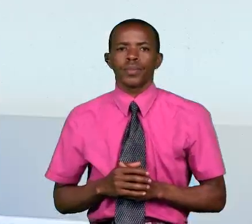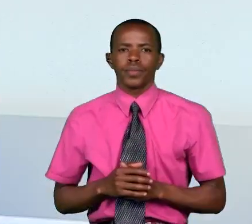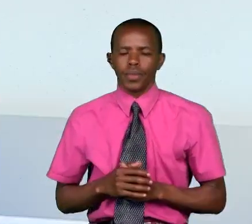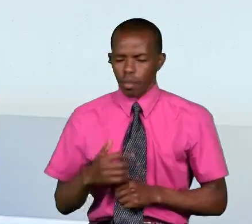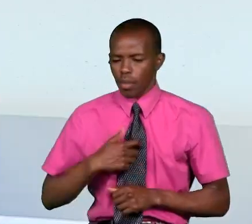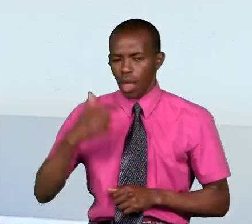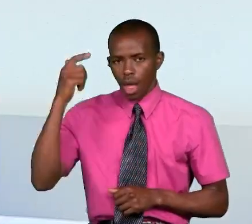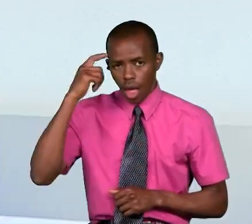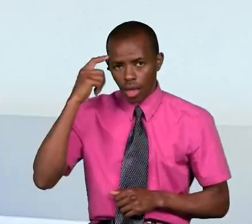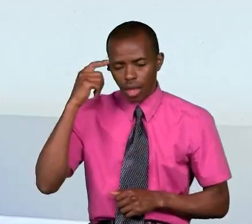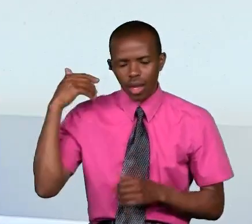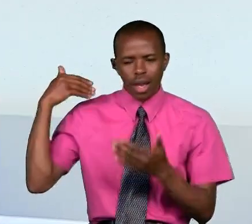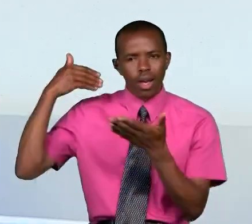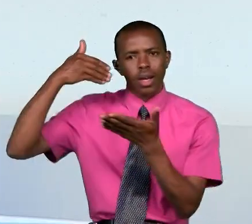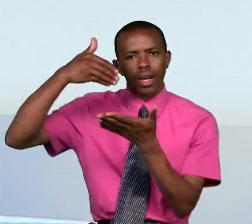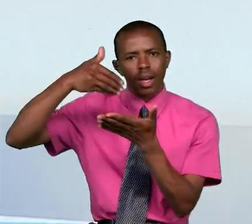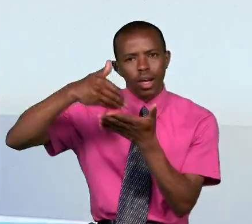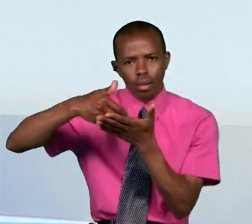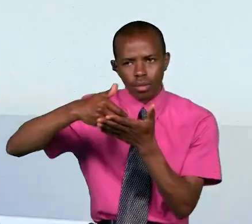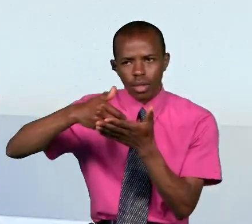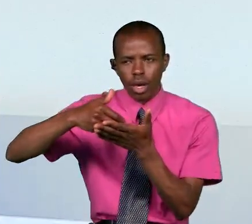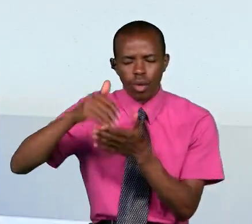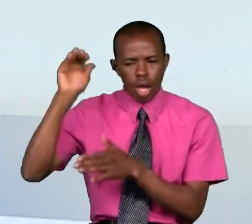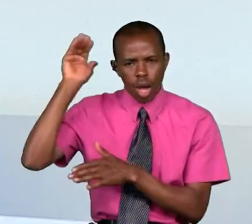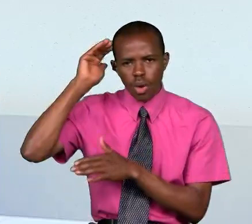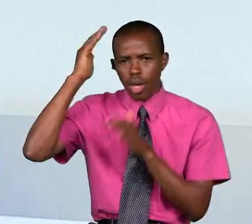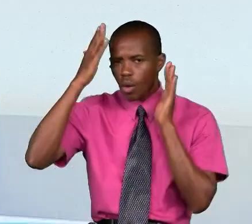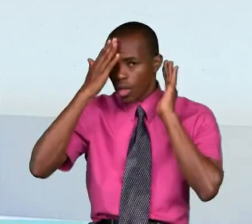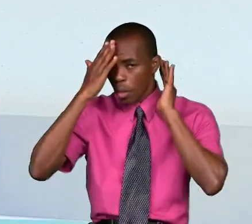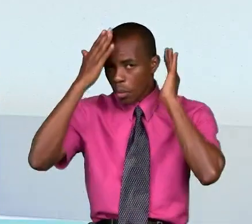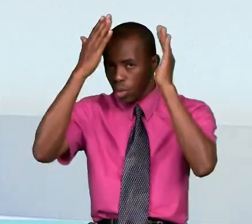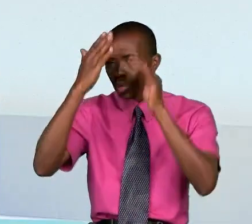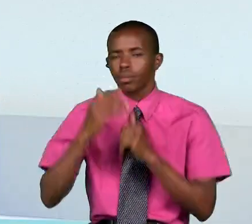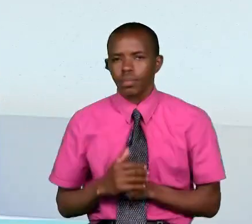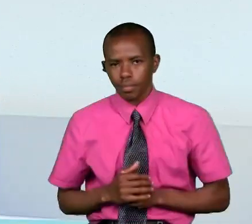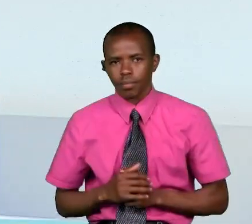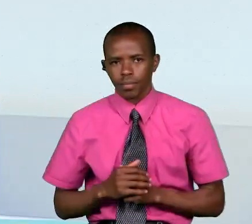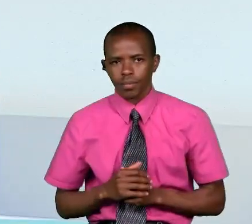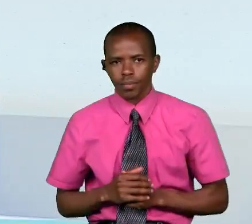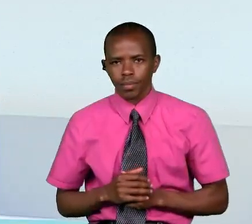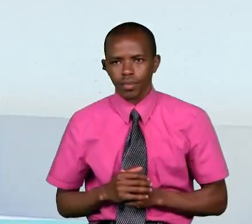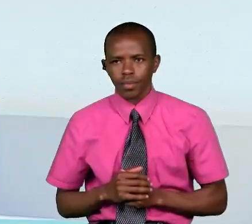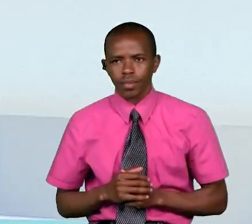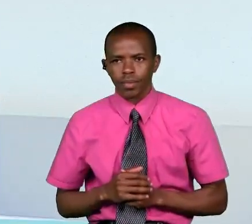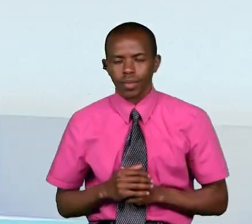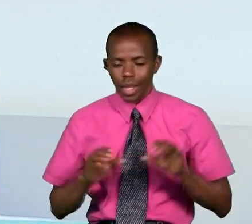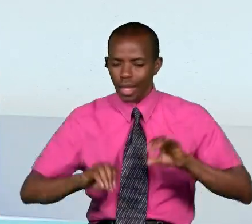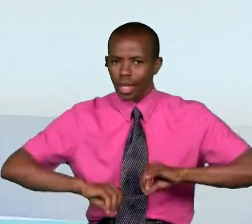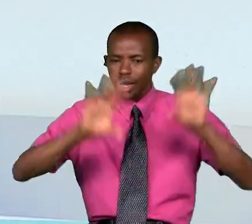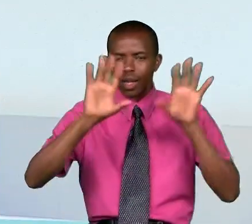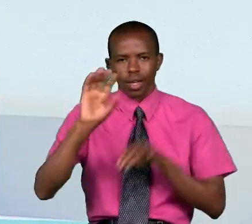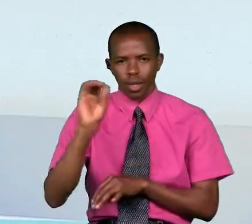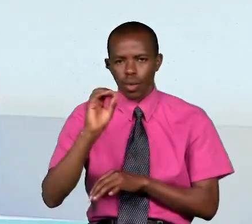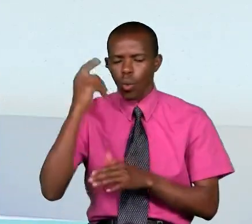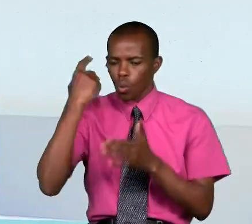I think even up to now, you heard even from the bishops, the Catholic bishops. Yes. It's not yet very clear